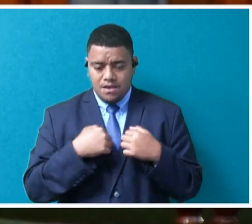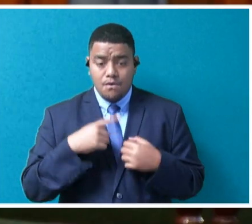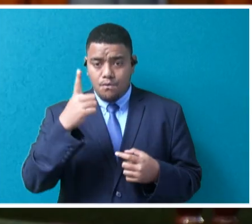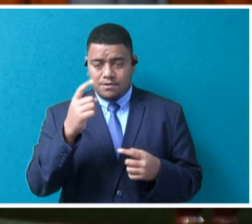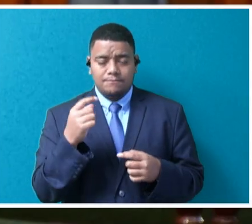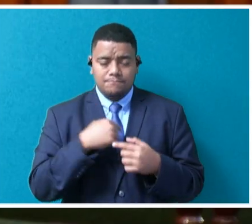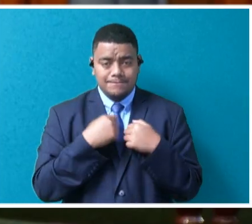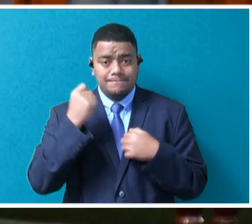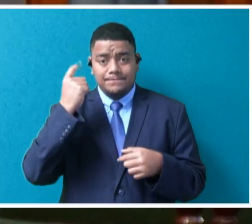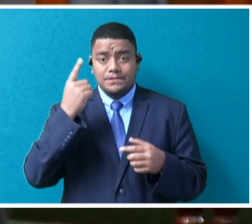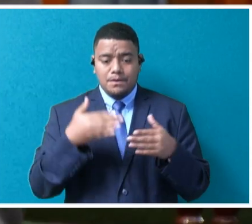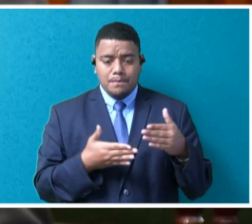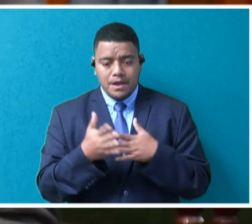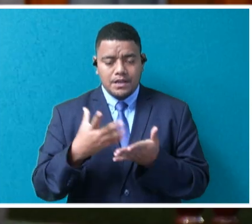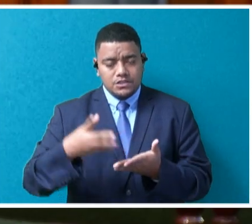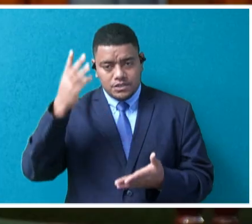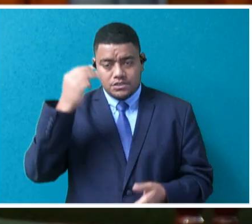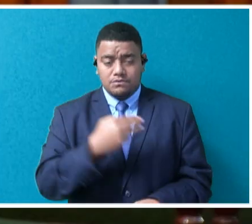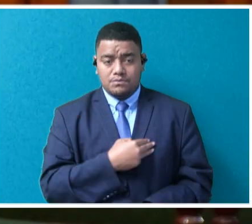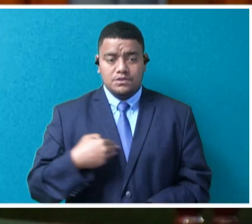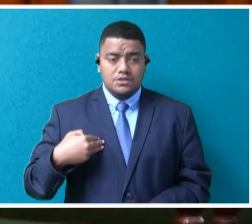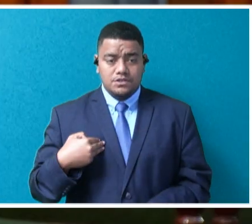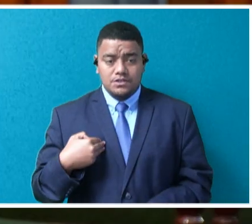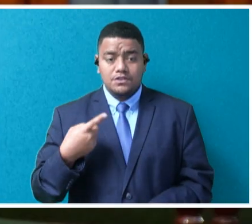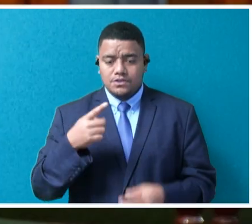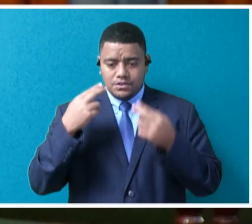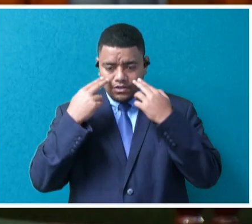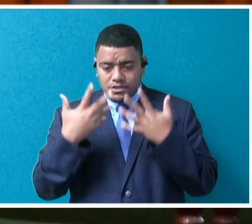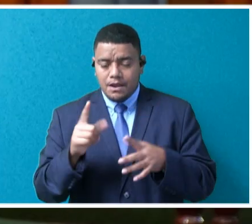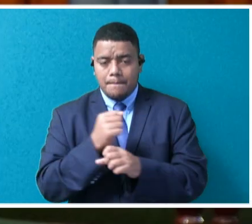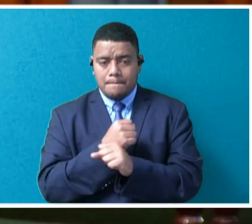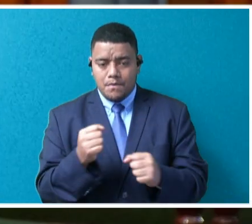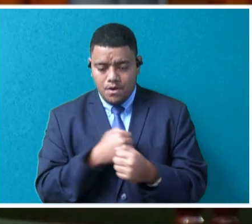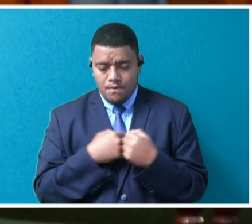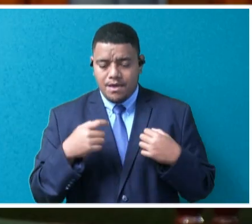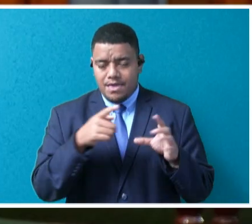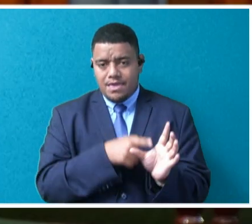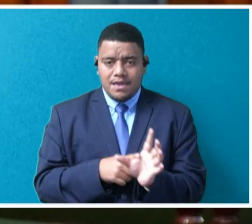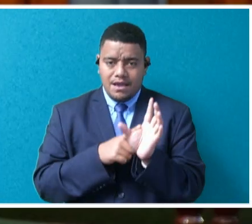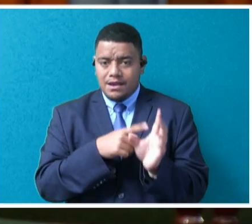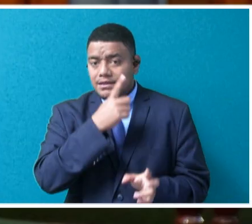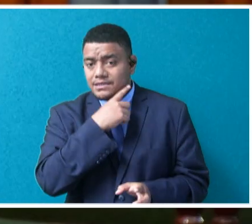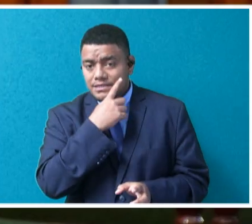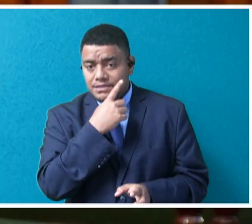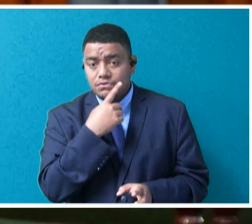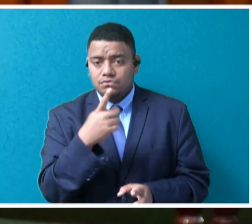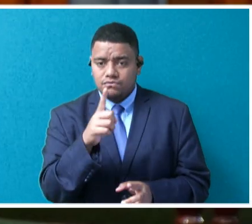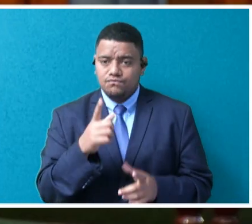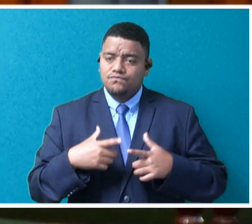initiative by the Education Ministry to nurture and empower our young girls to venture